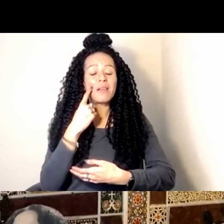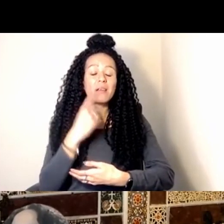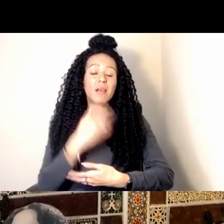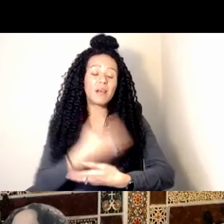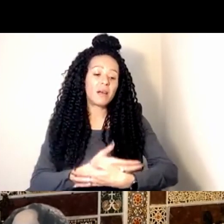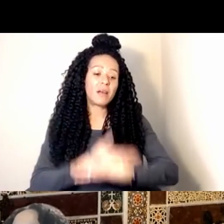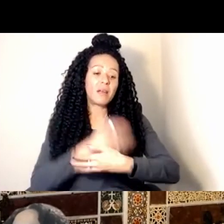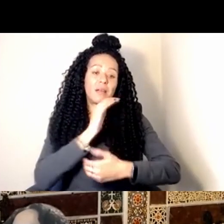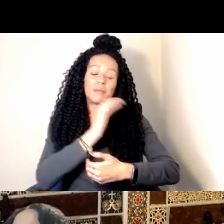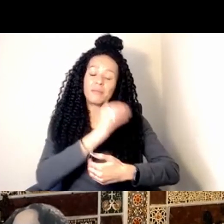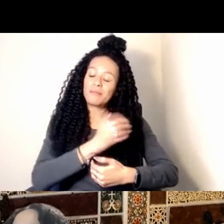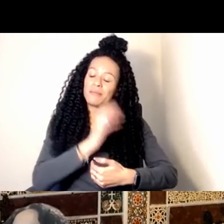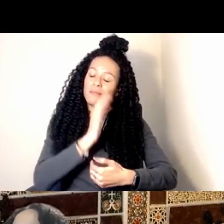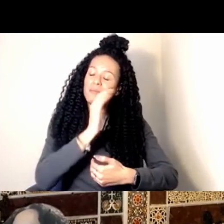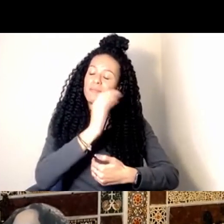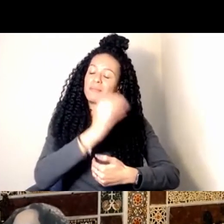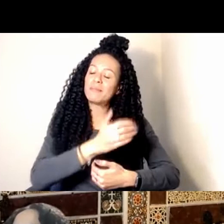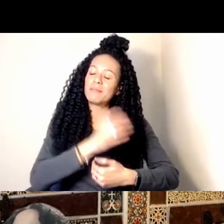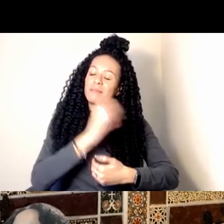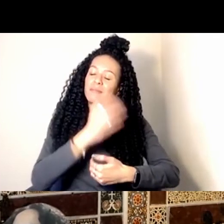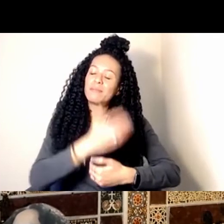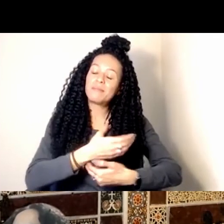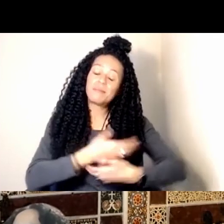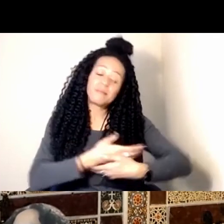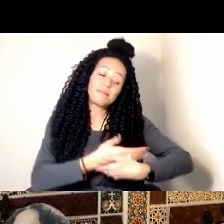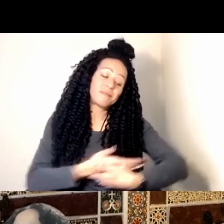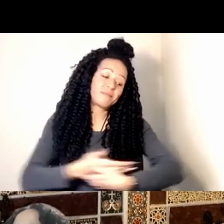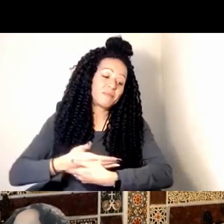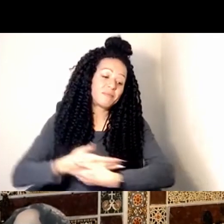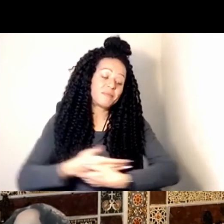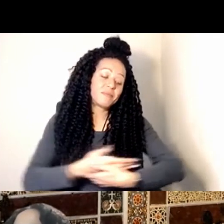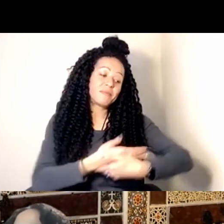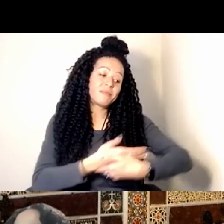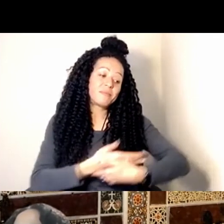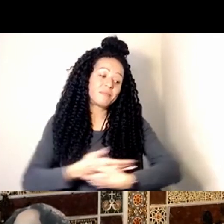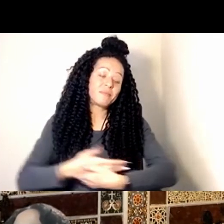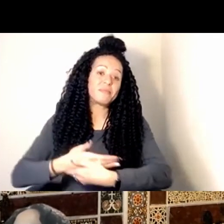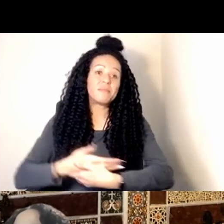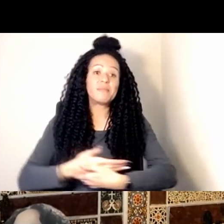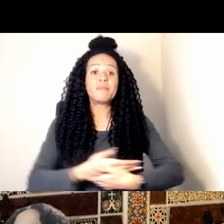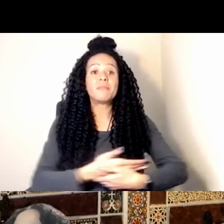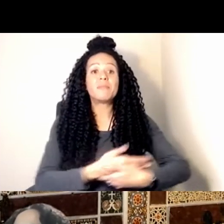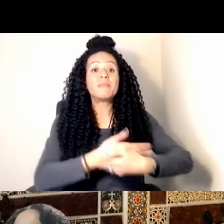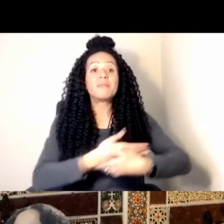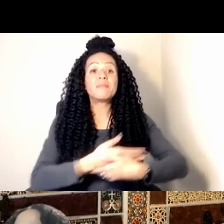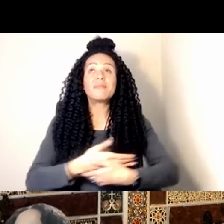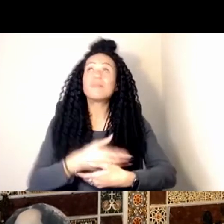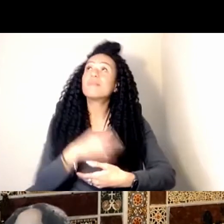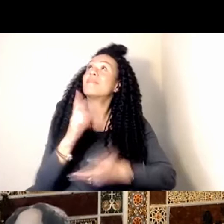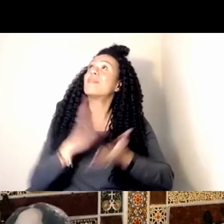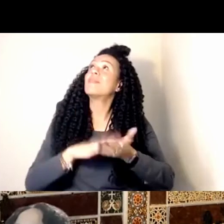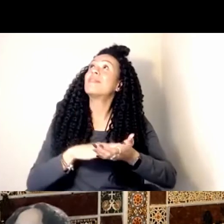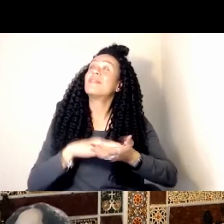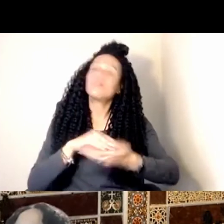me in her arms to rest, and on my cheek